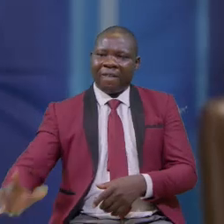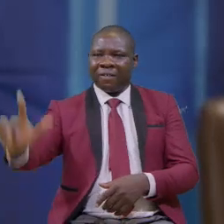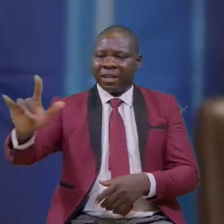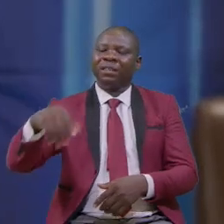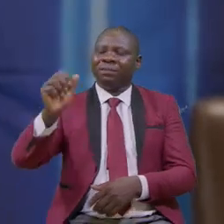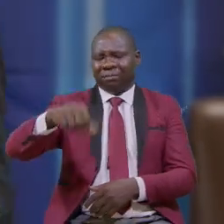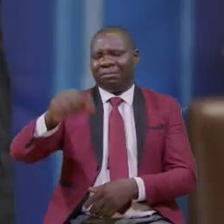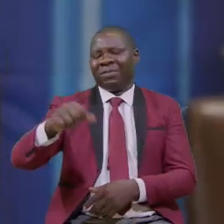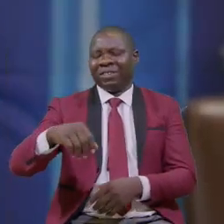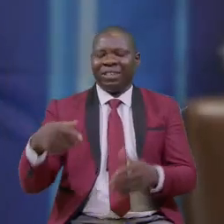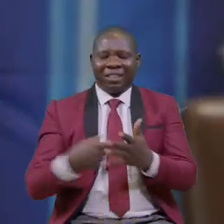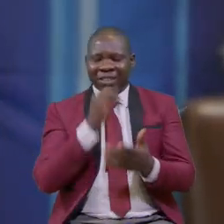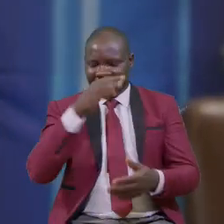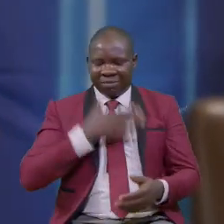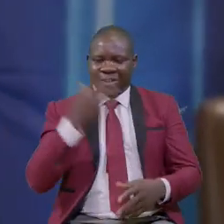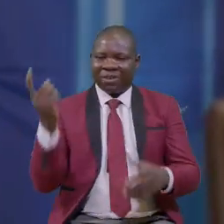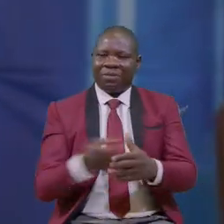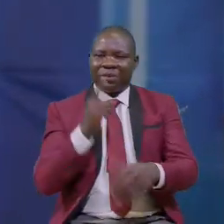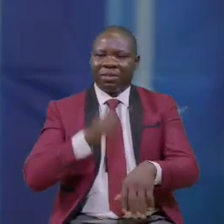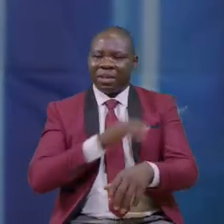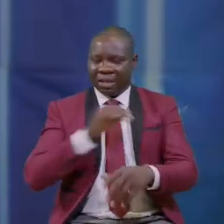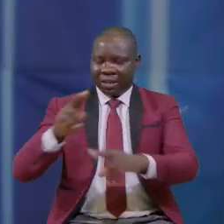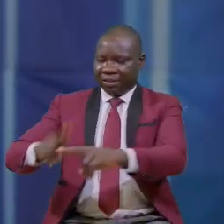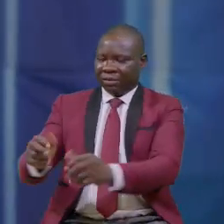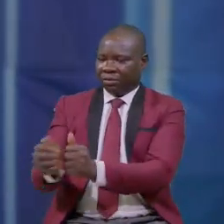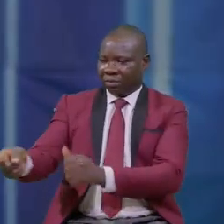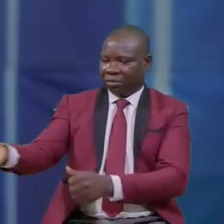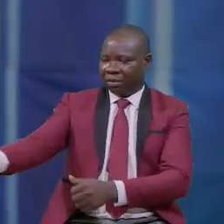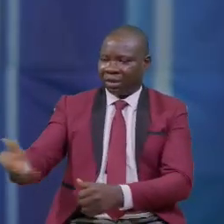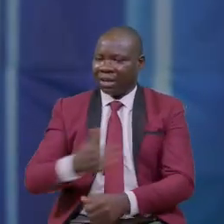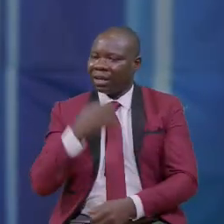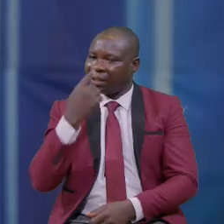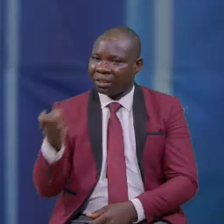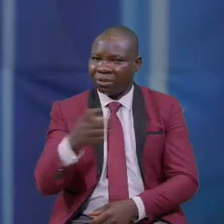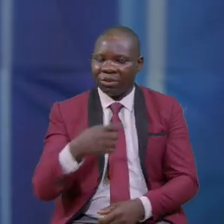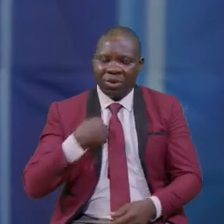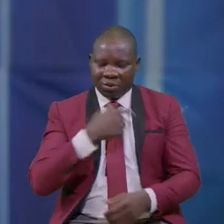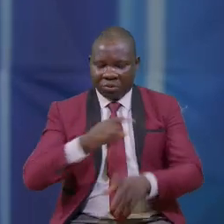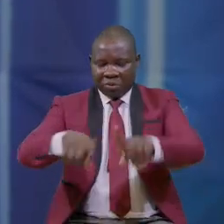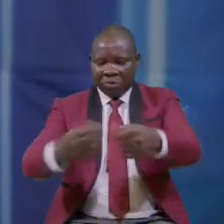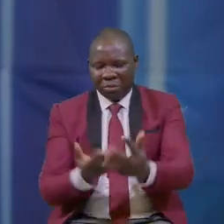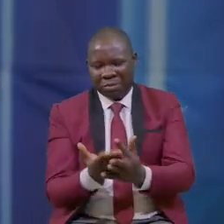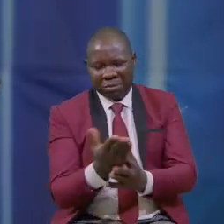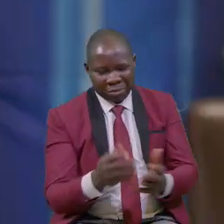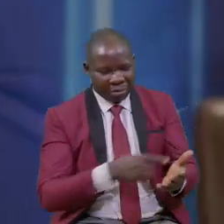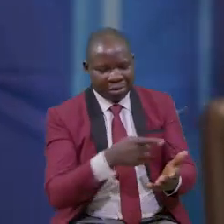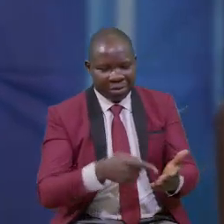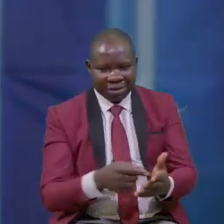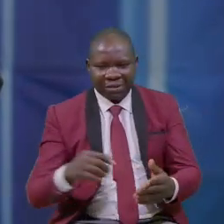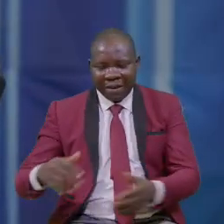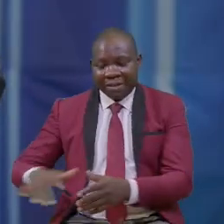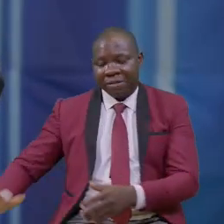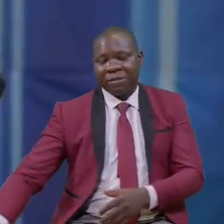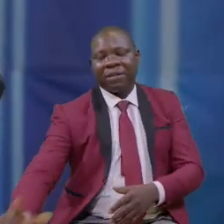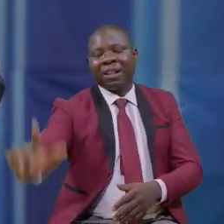I'm flying. And he sits with you there and he tells you, we'll go through this, go through this. We'll fly